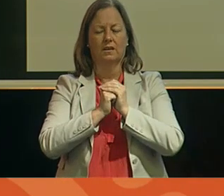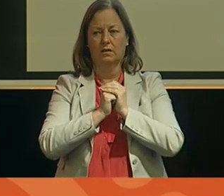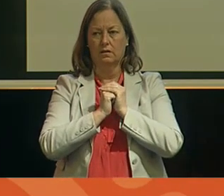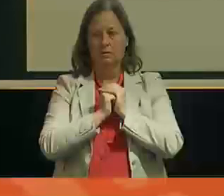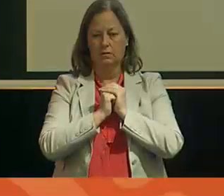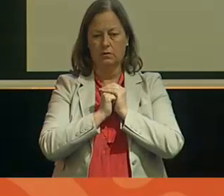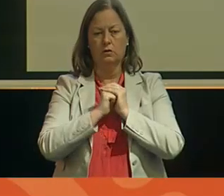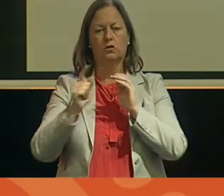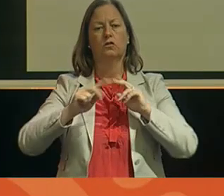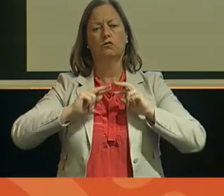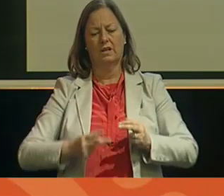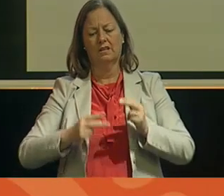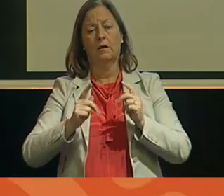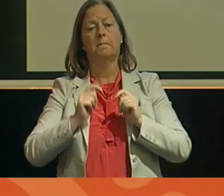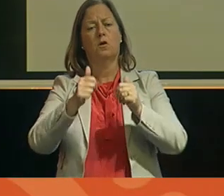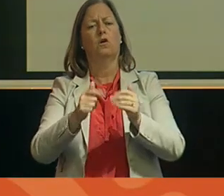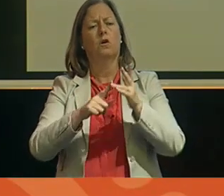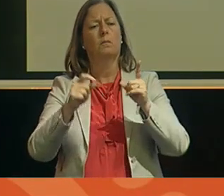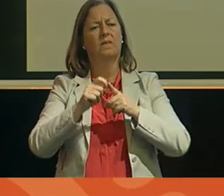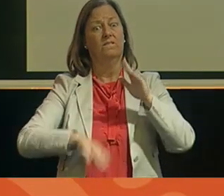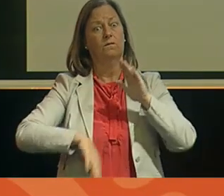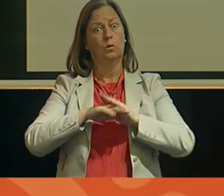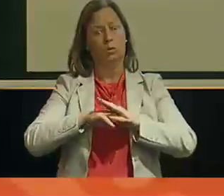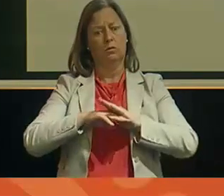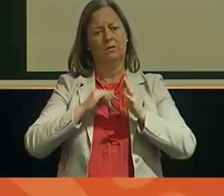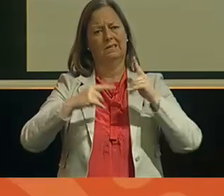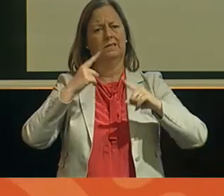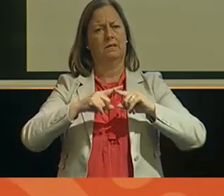post-op woman. That means she goes for the full sex change.